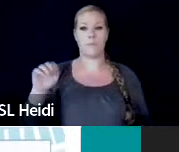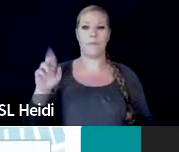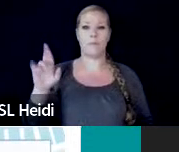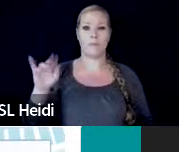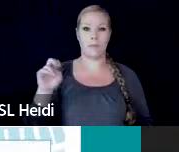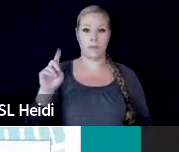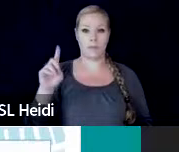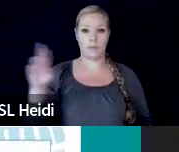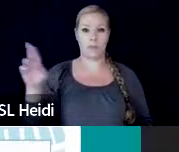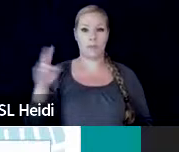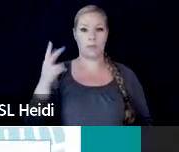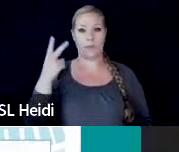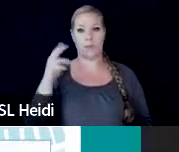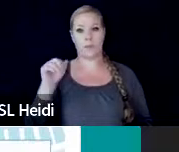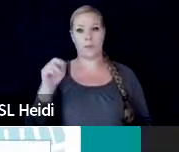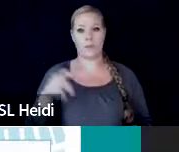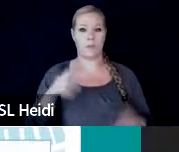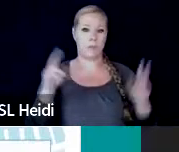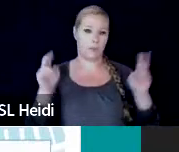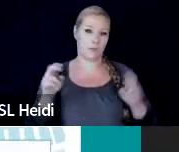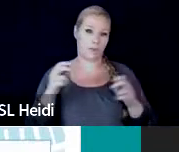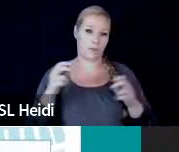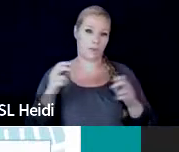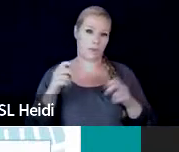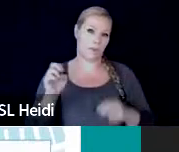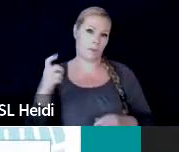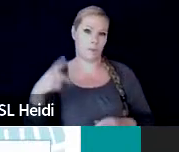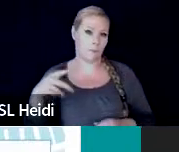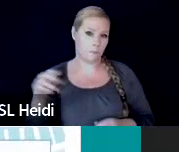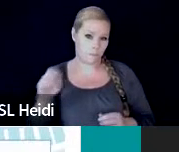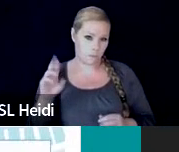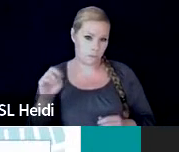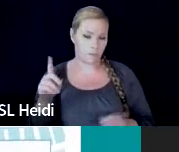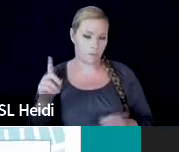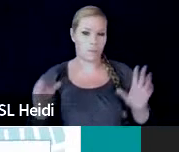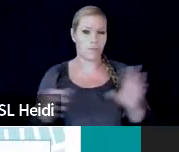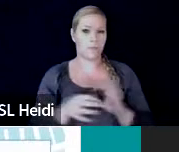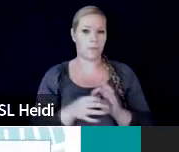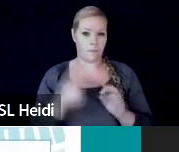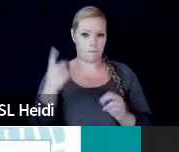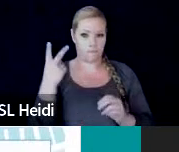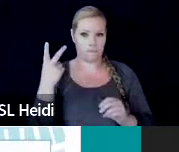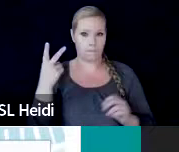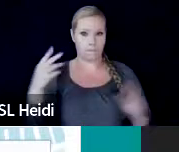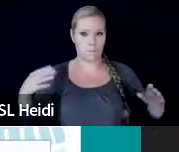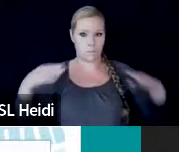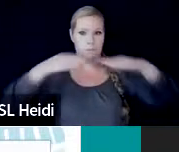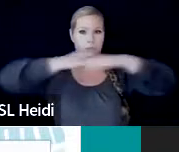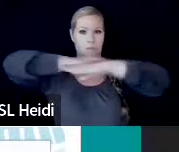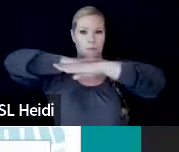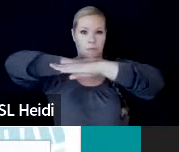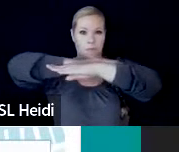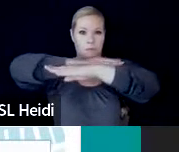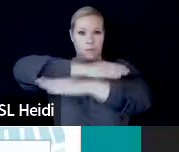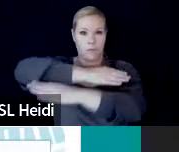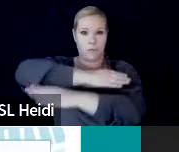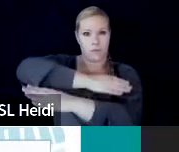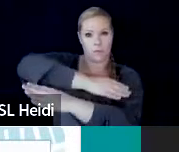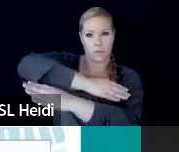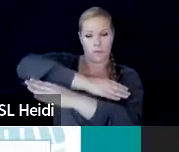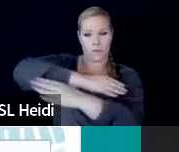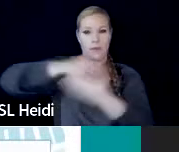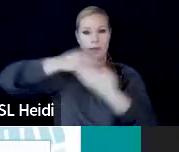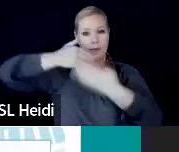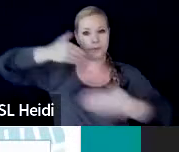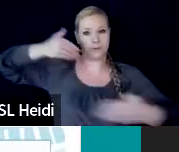and let's call it Expo Road would connect together, still stay separated on a structure that